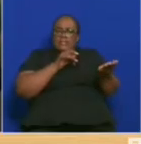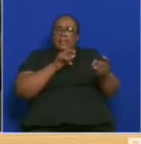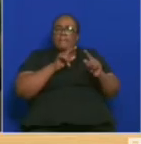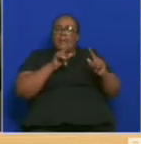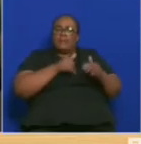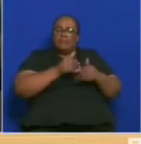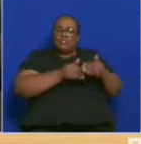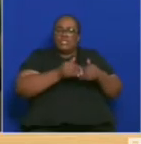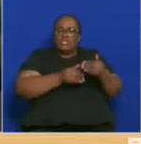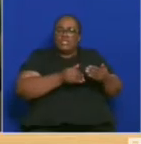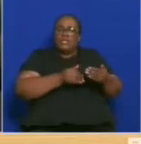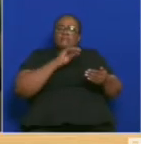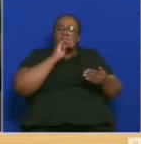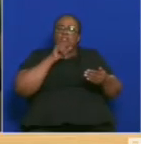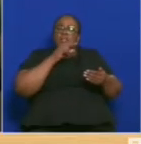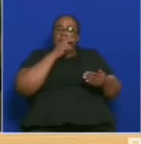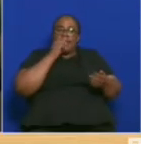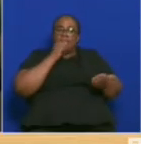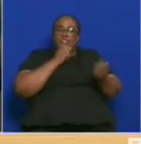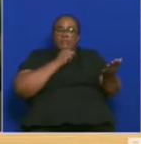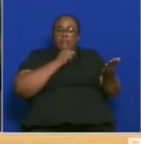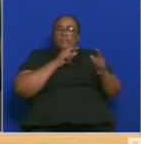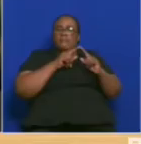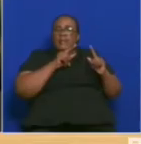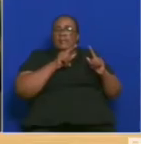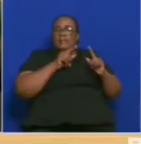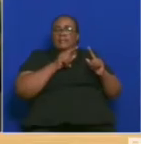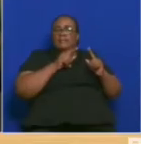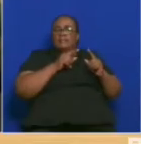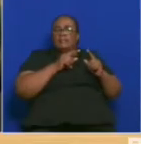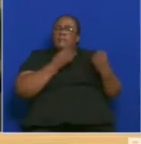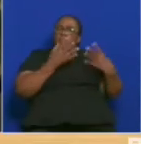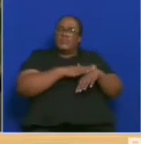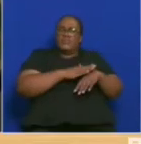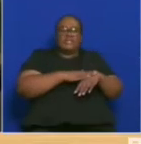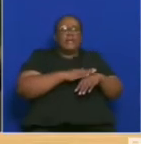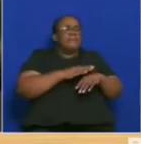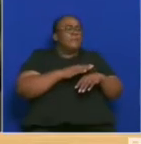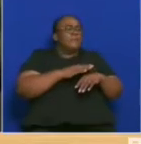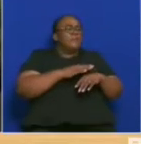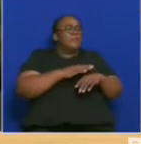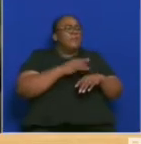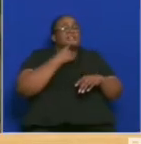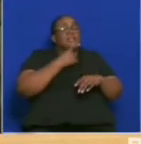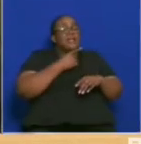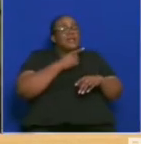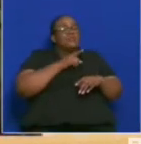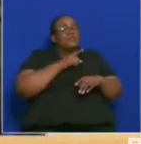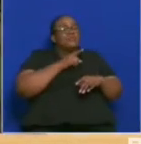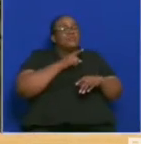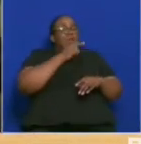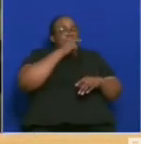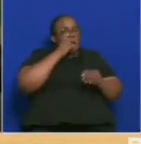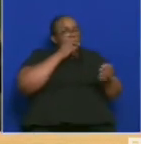most cases we didn't submit supporting statements on why are you calling this name, or evidence, should I say. But at some stage it